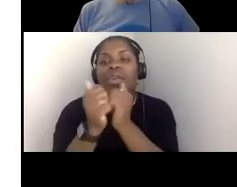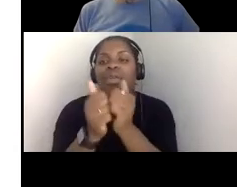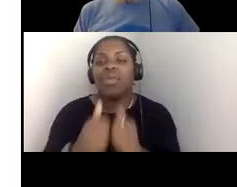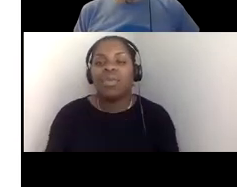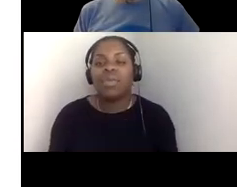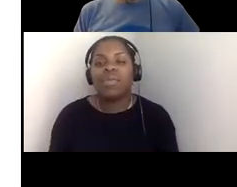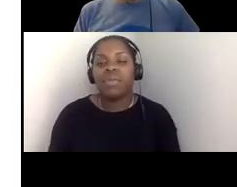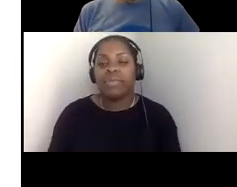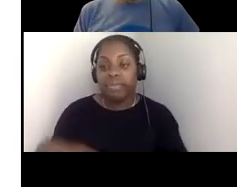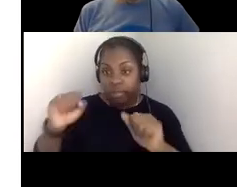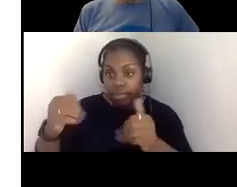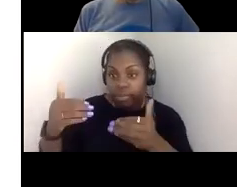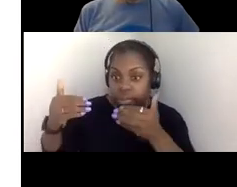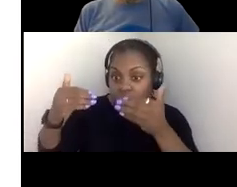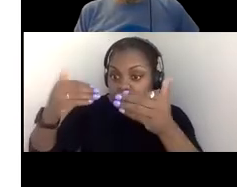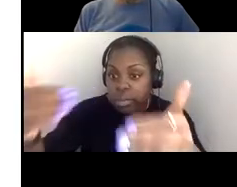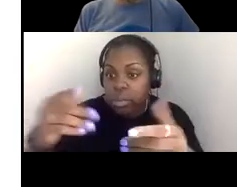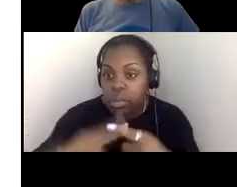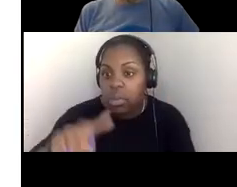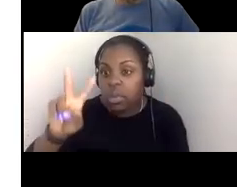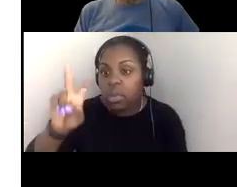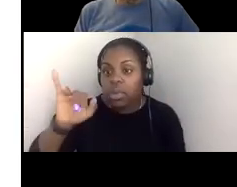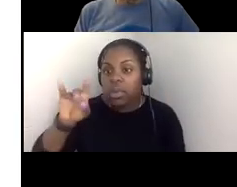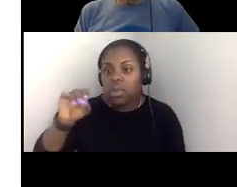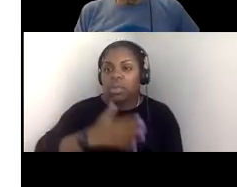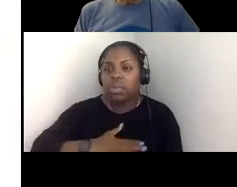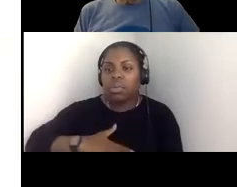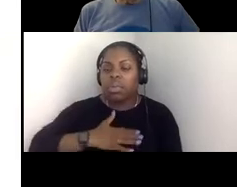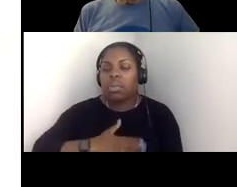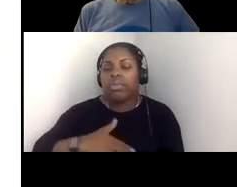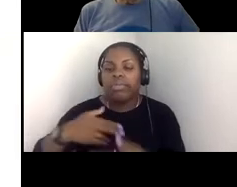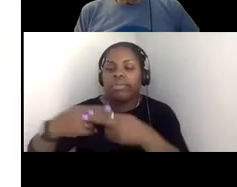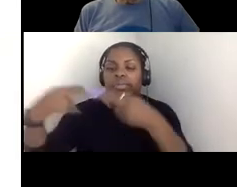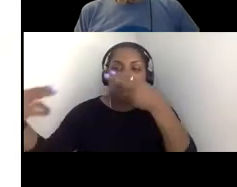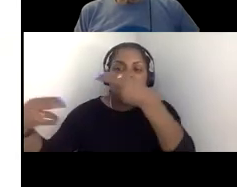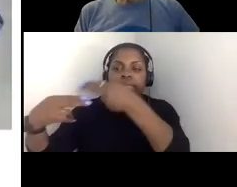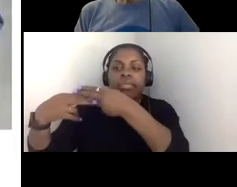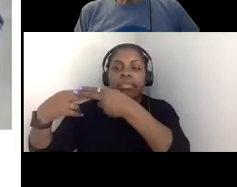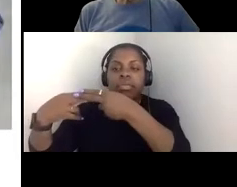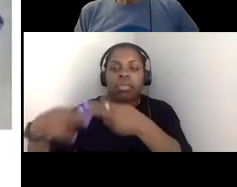Can we move ahead to the videos in the next slide?